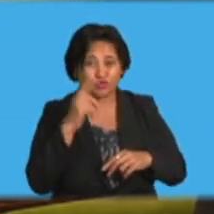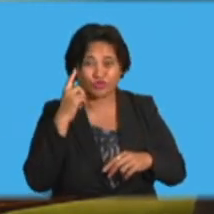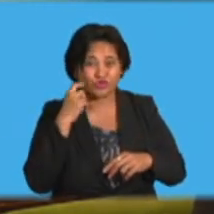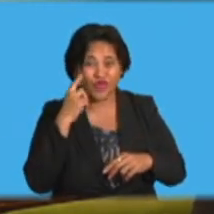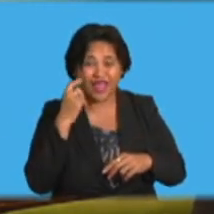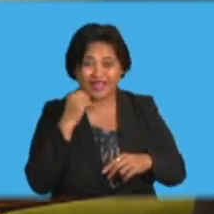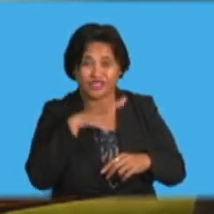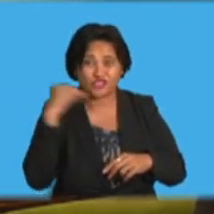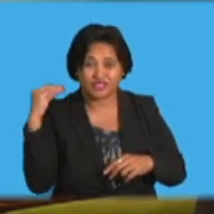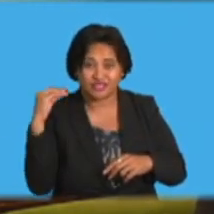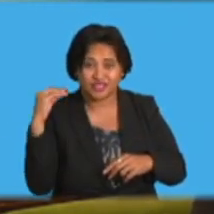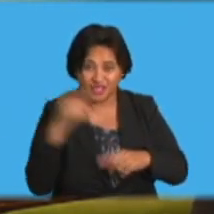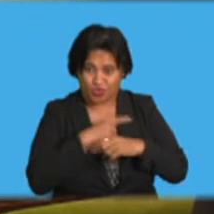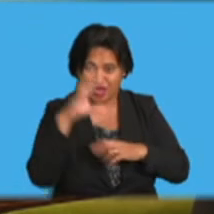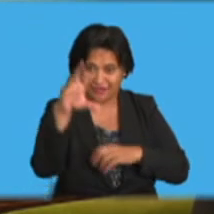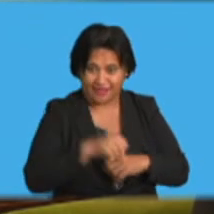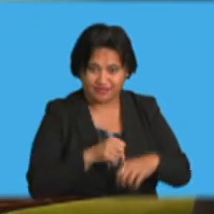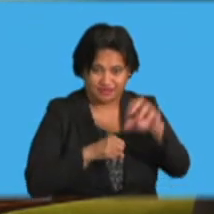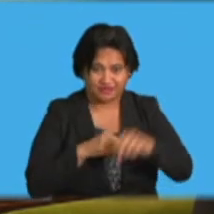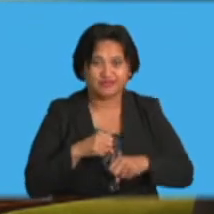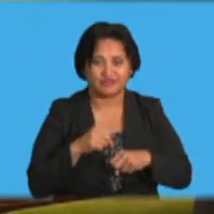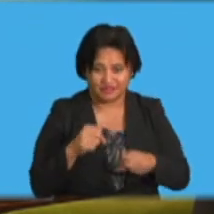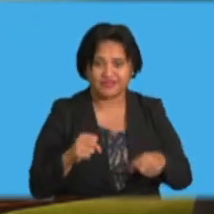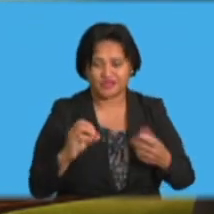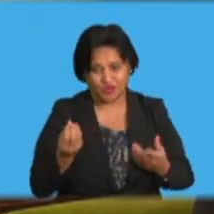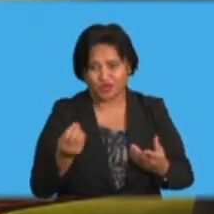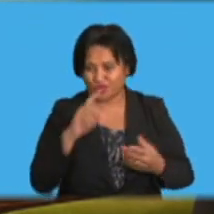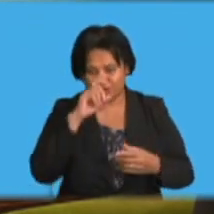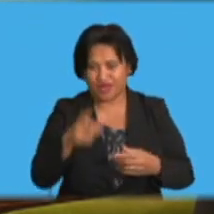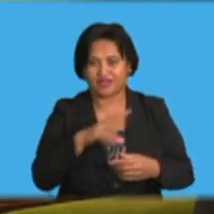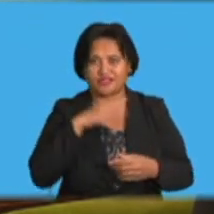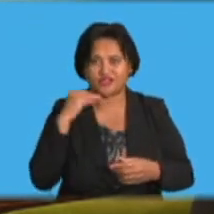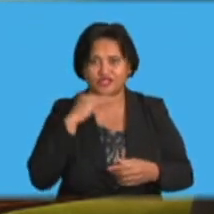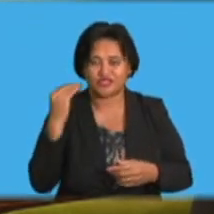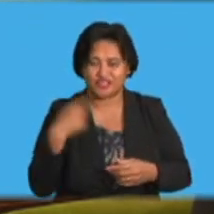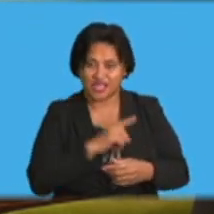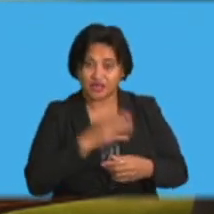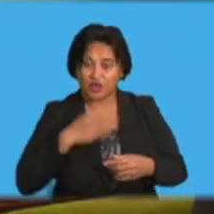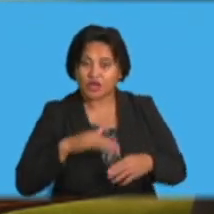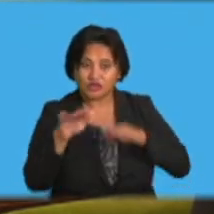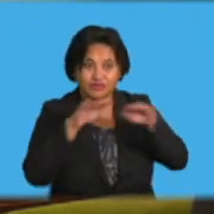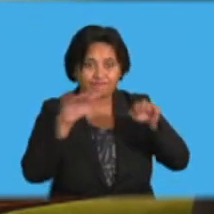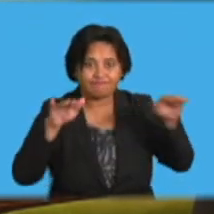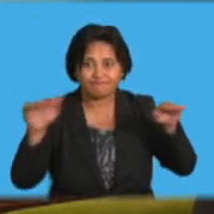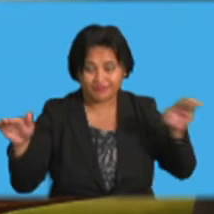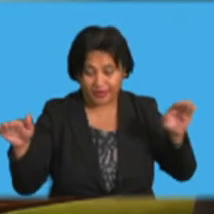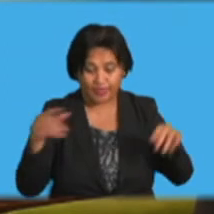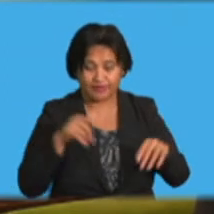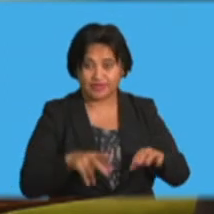We'll catch up with you eventually. And Madam Speaker, we've also, we want to remind them also, Madam Speaker, through this